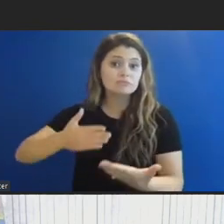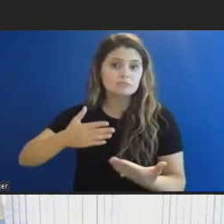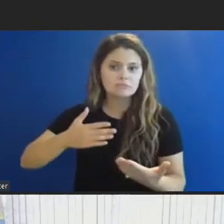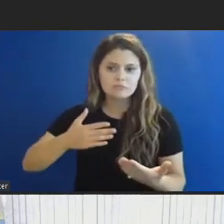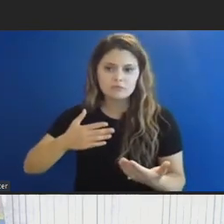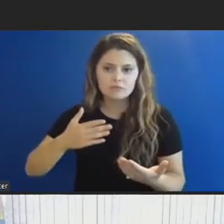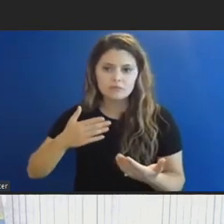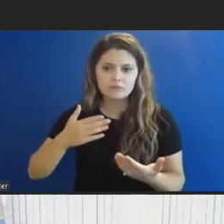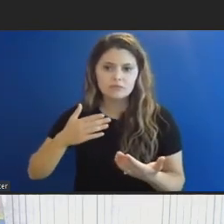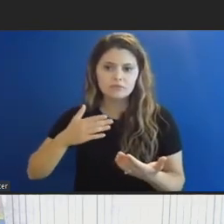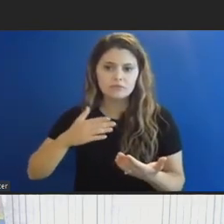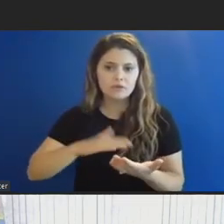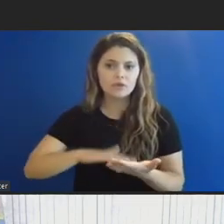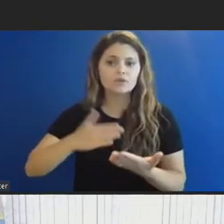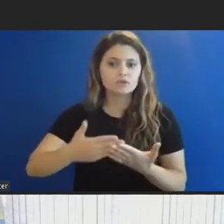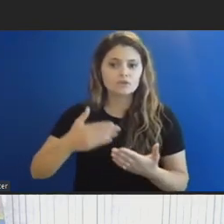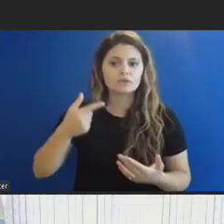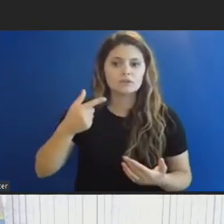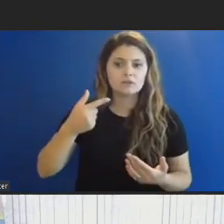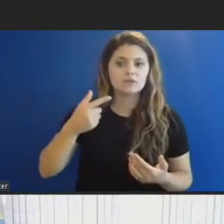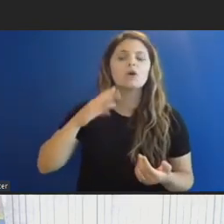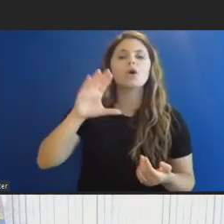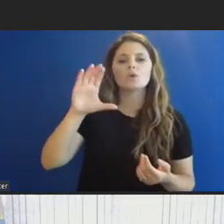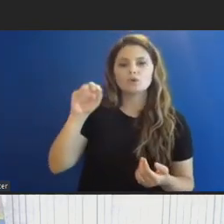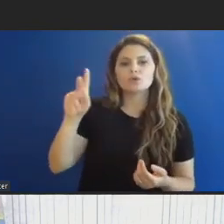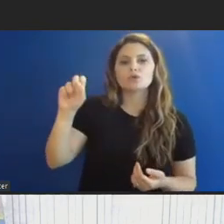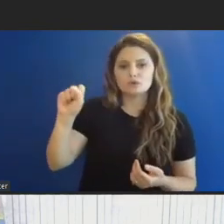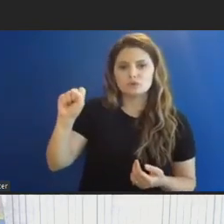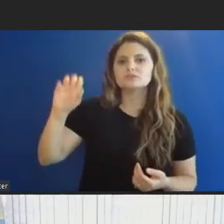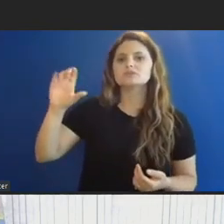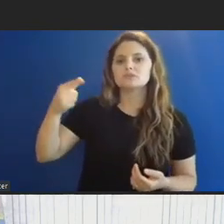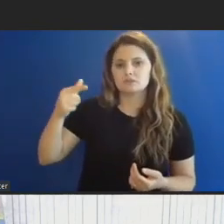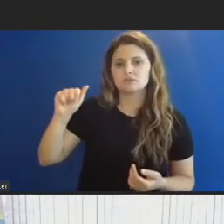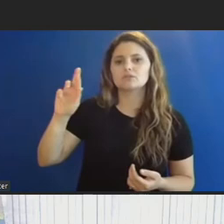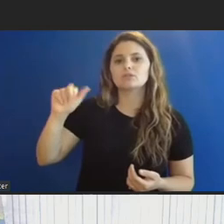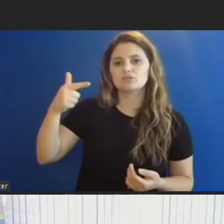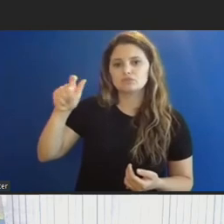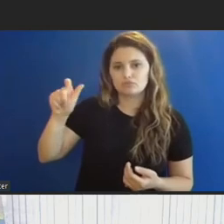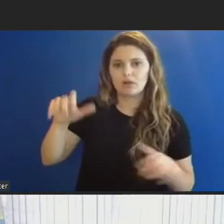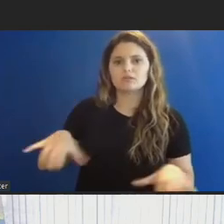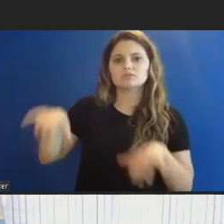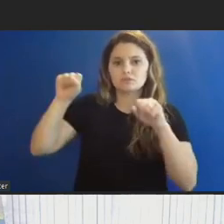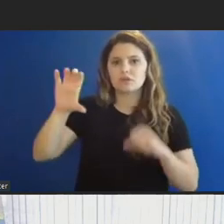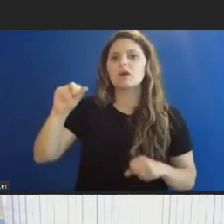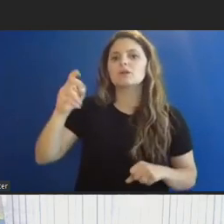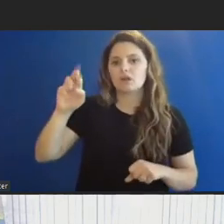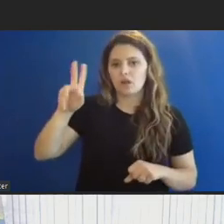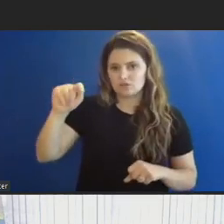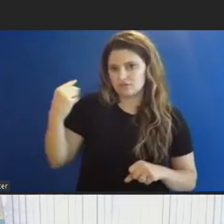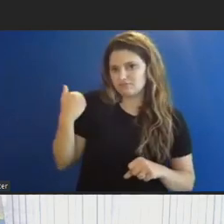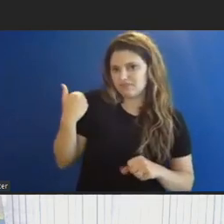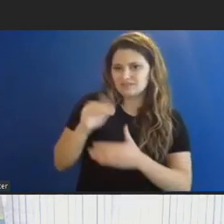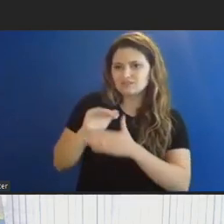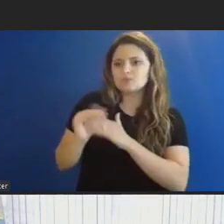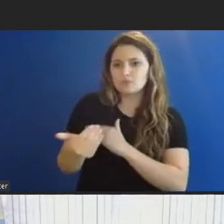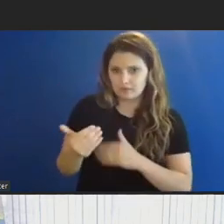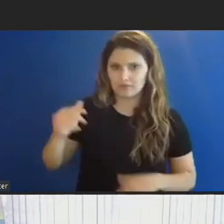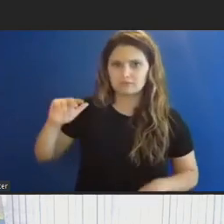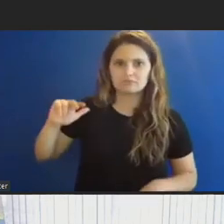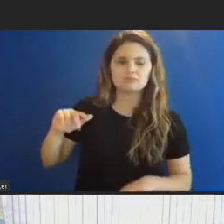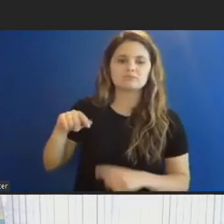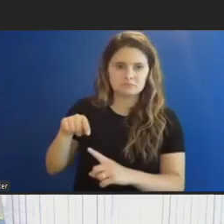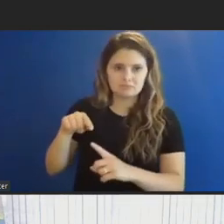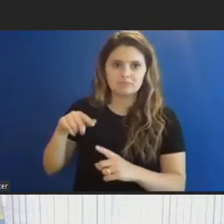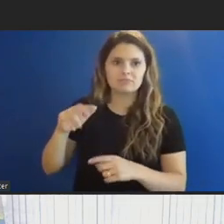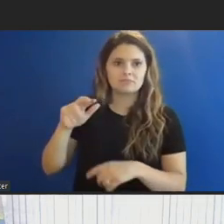for the third time, having a concert. And this is their third concert. And there's people over 200,